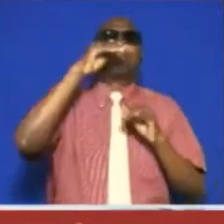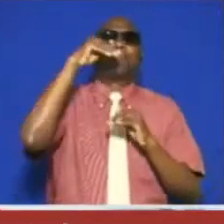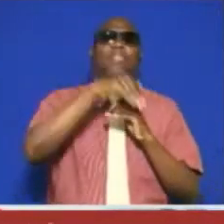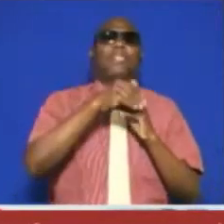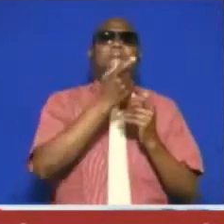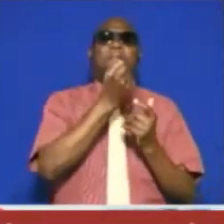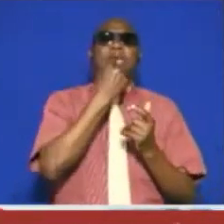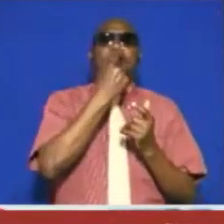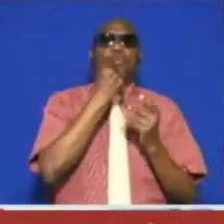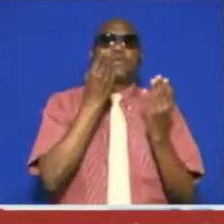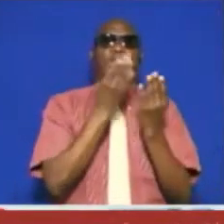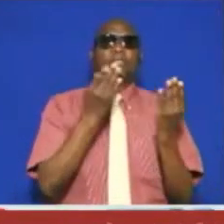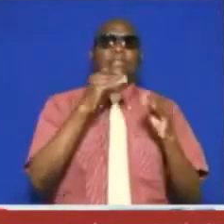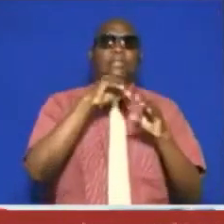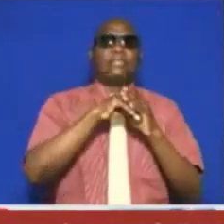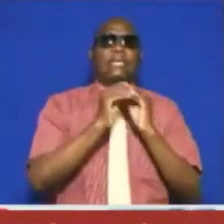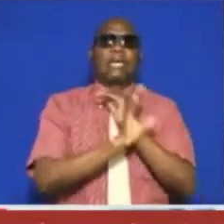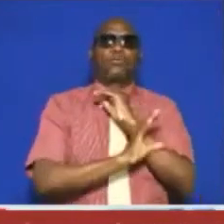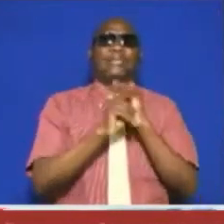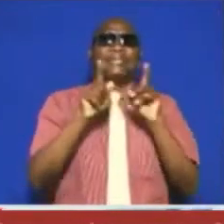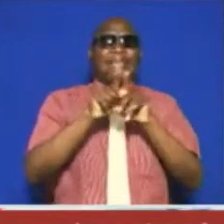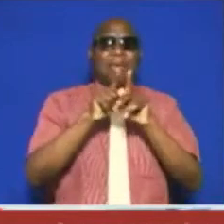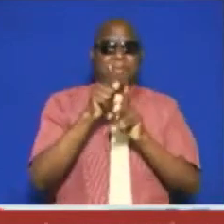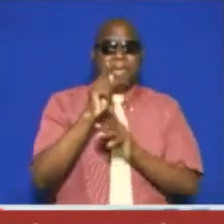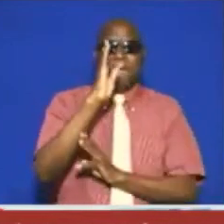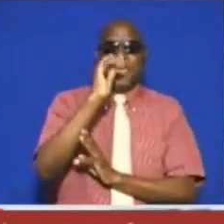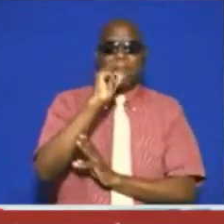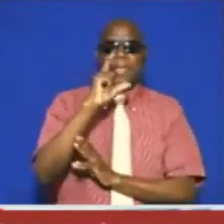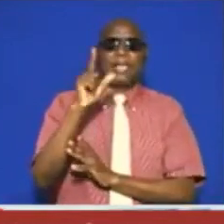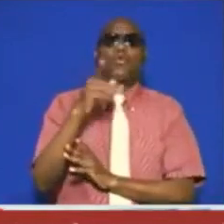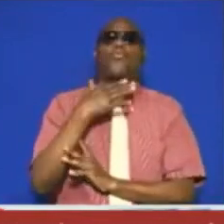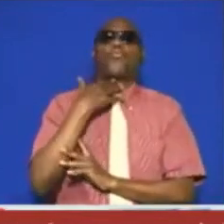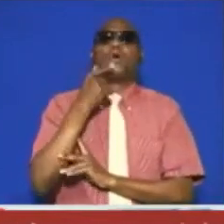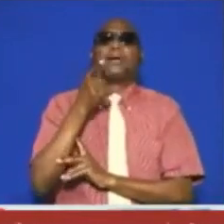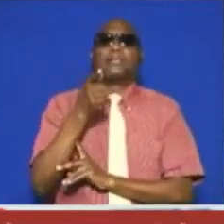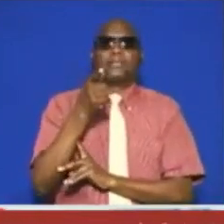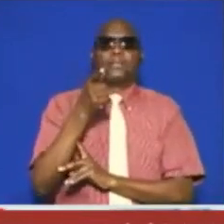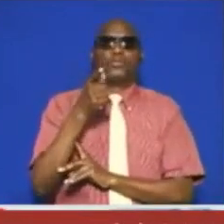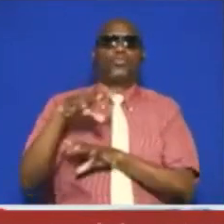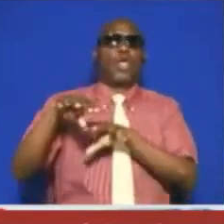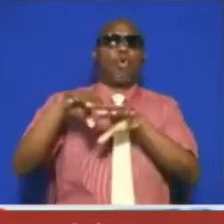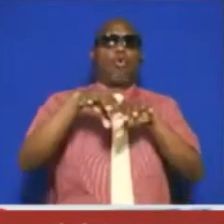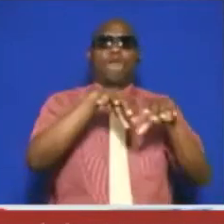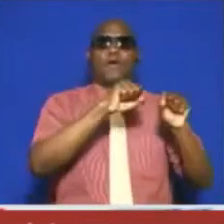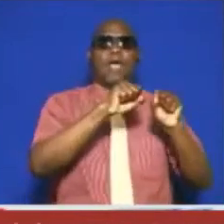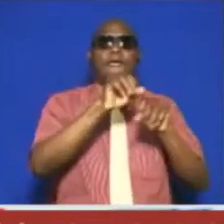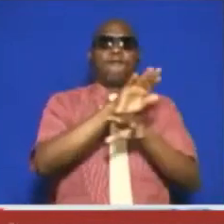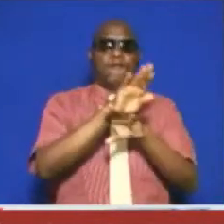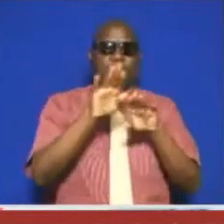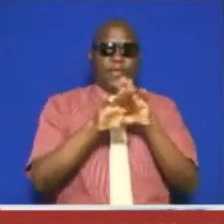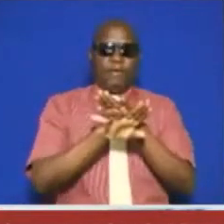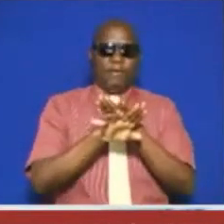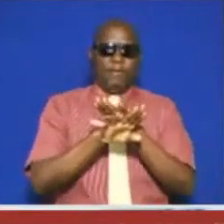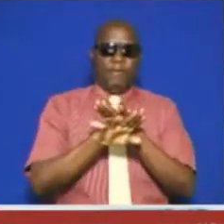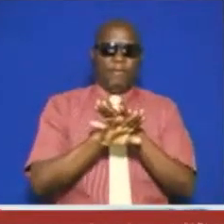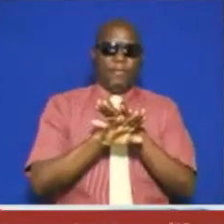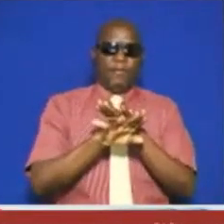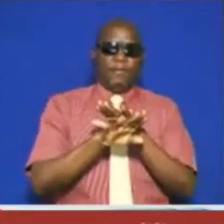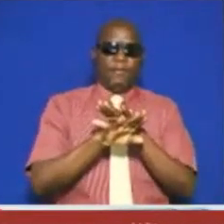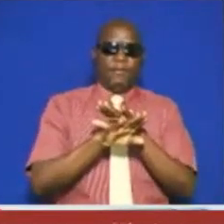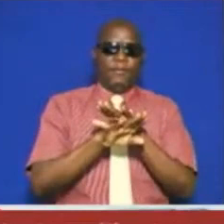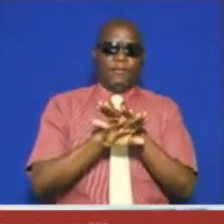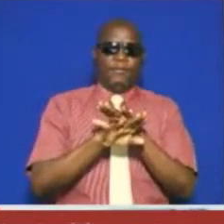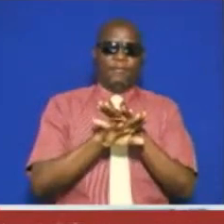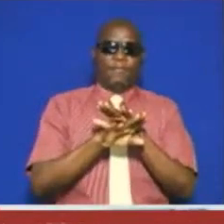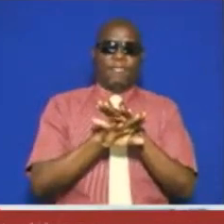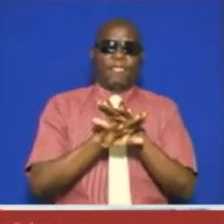country. The said bill wants to take everything to the Pharmacy